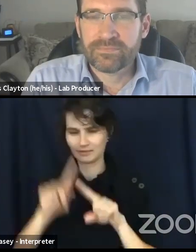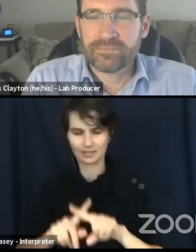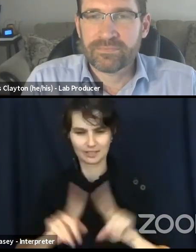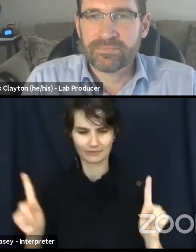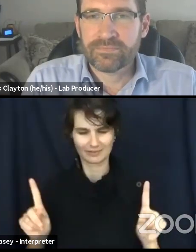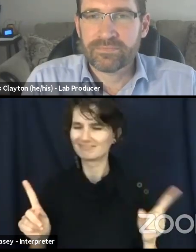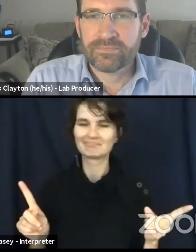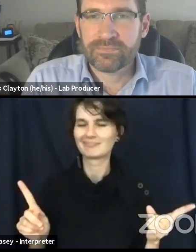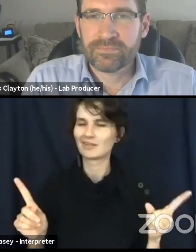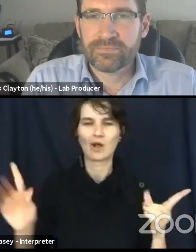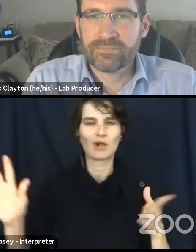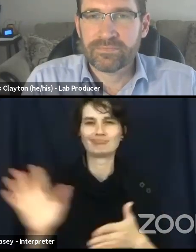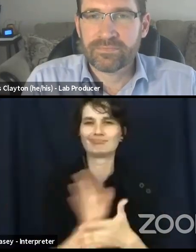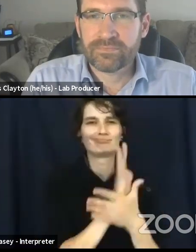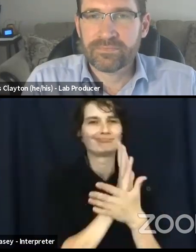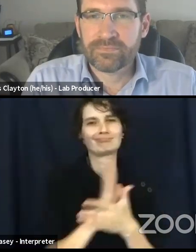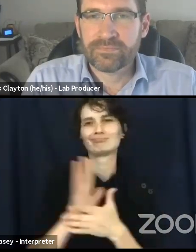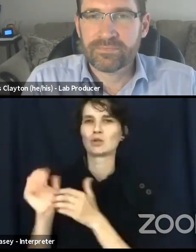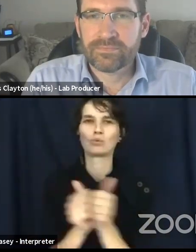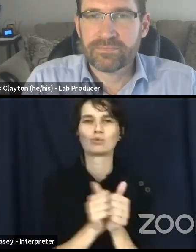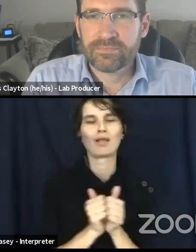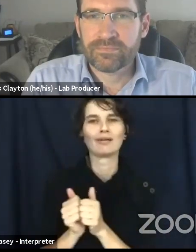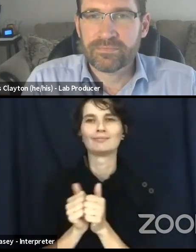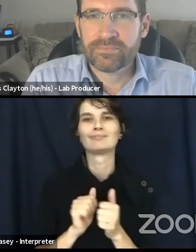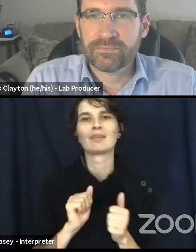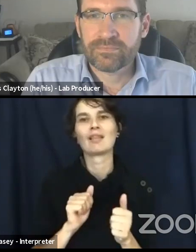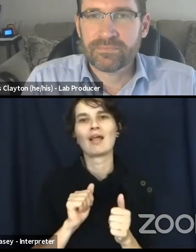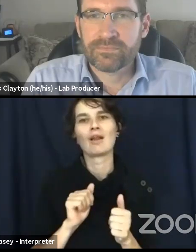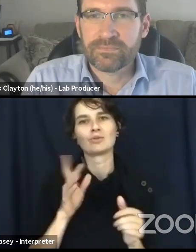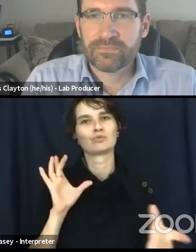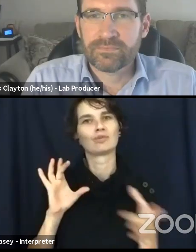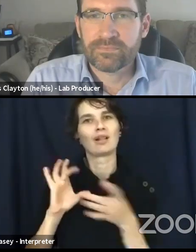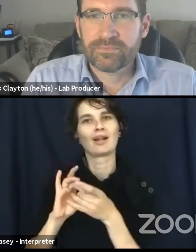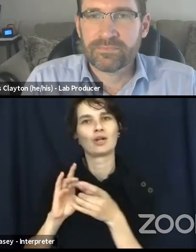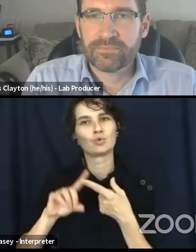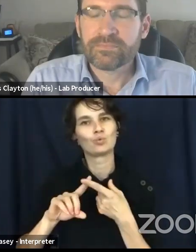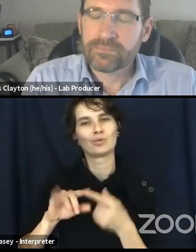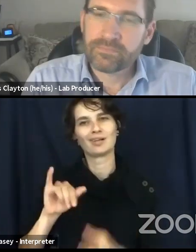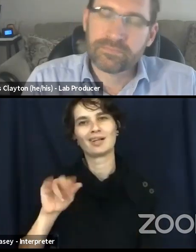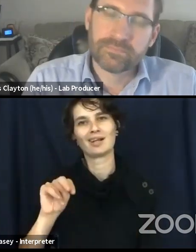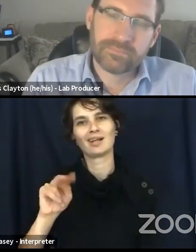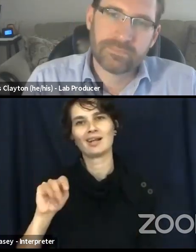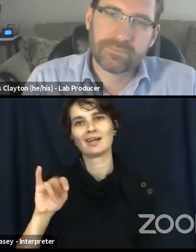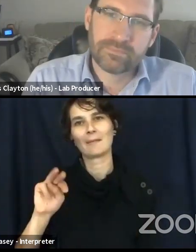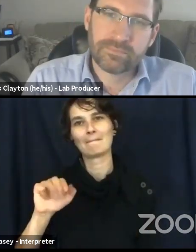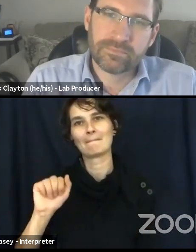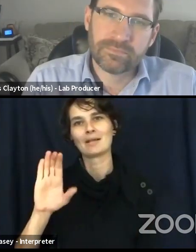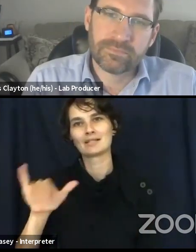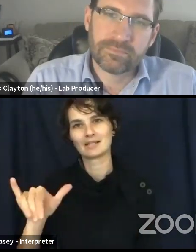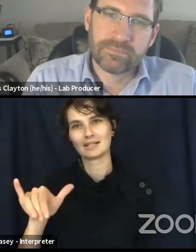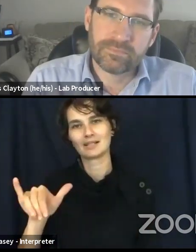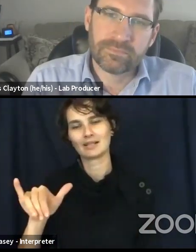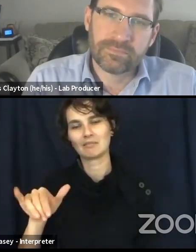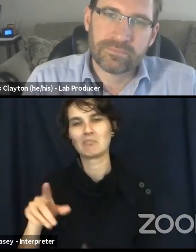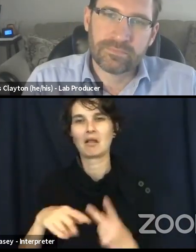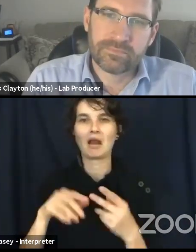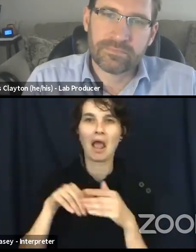that feels like, I don't know. And that also relates back to the intimacy question for me and the access.